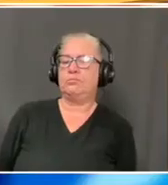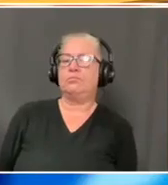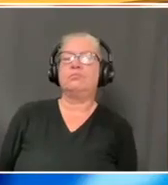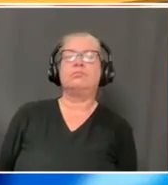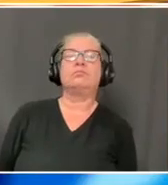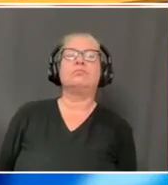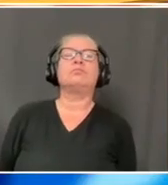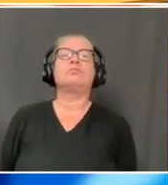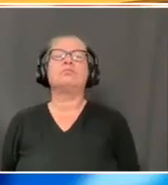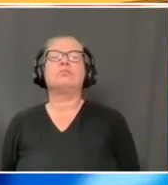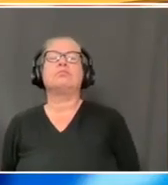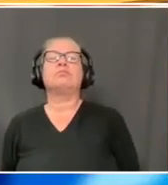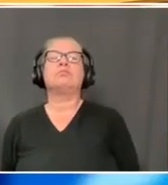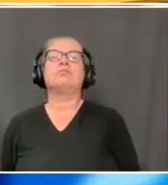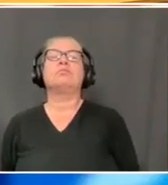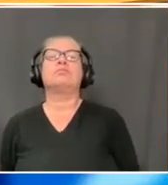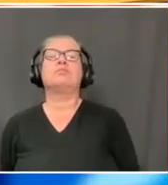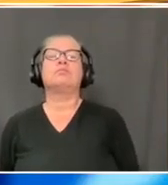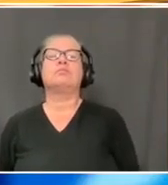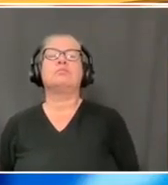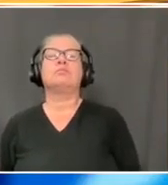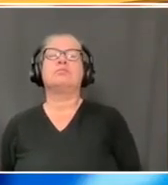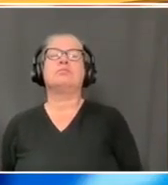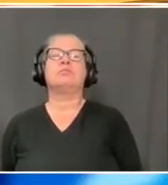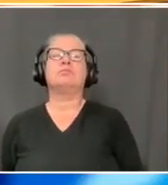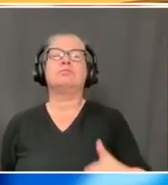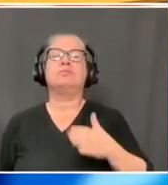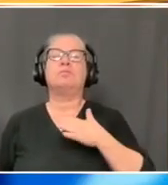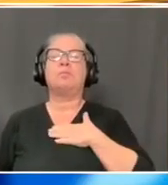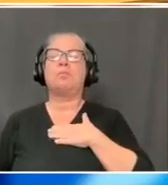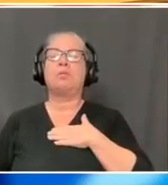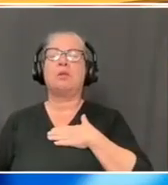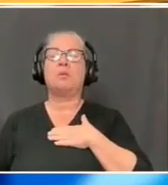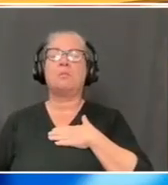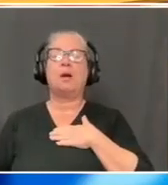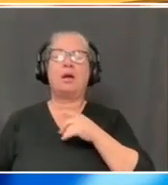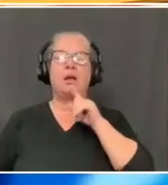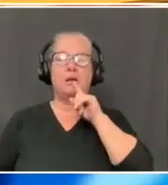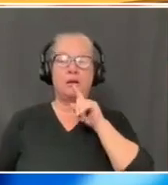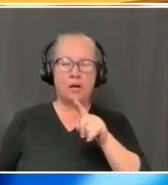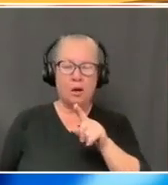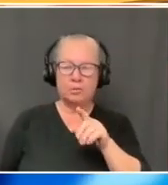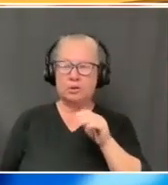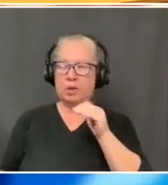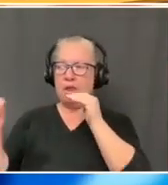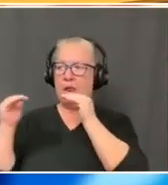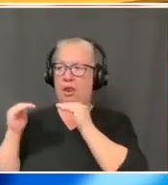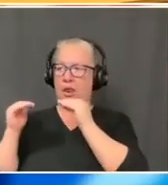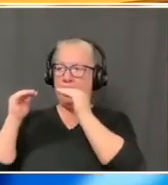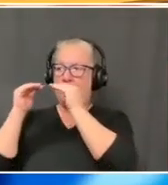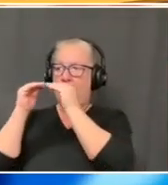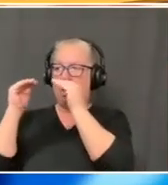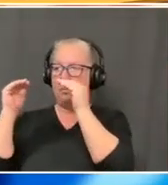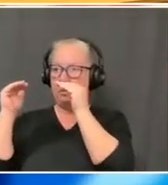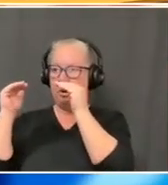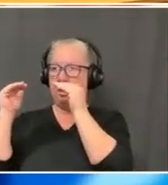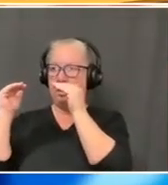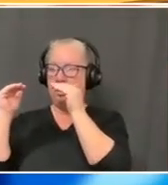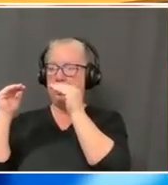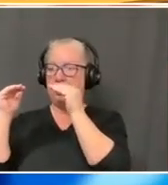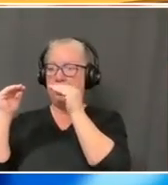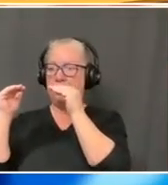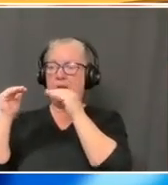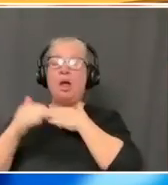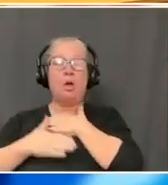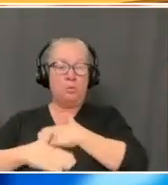Thanks. I'll be brief. My comments are really just about the equity opportunities here. So I really appreciate slide 18,